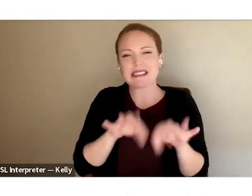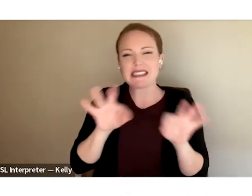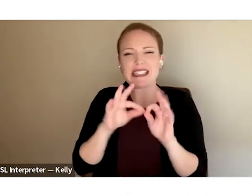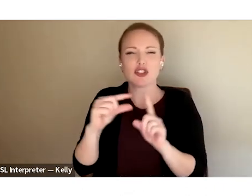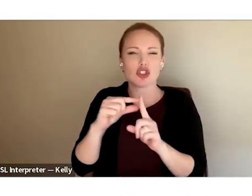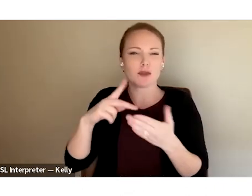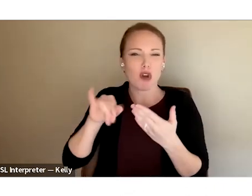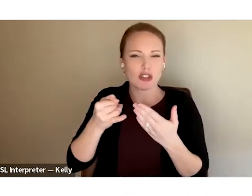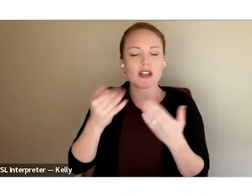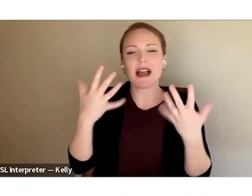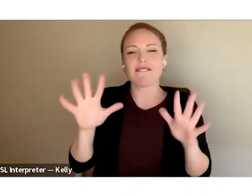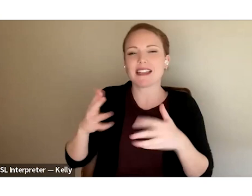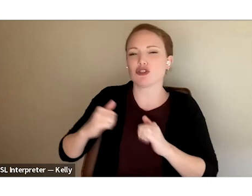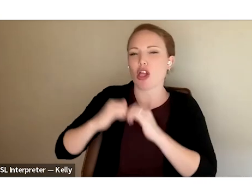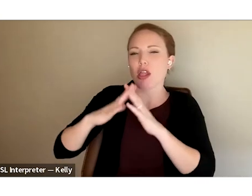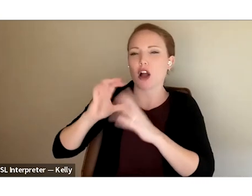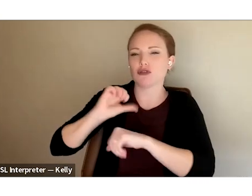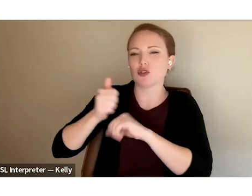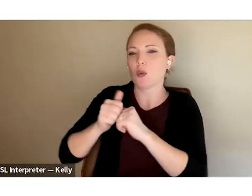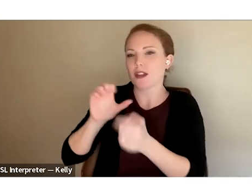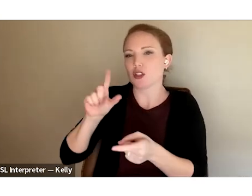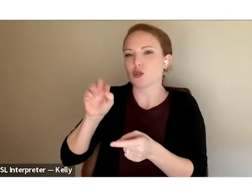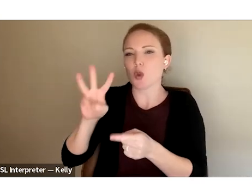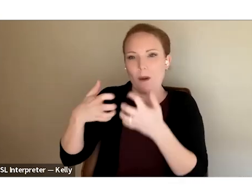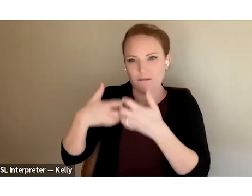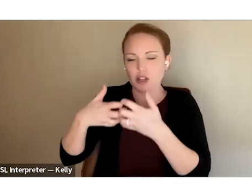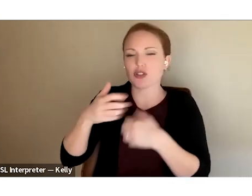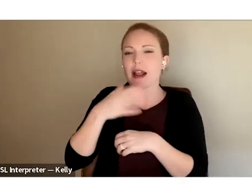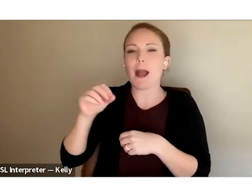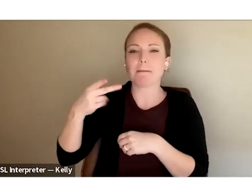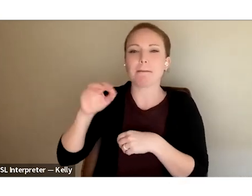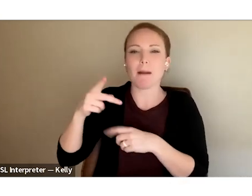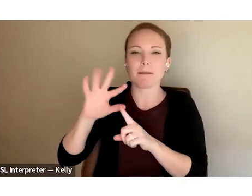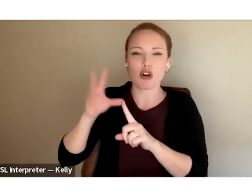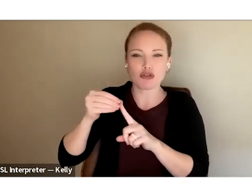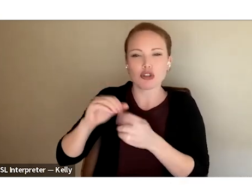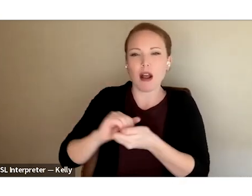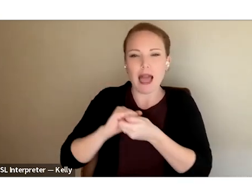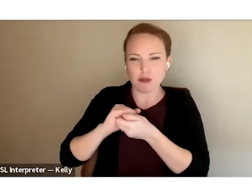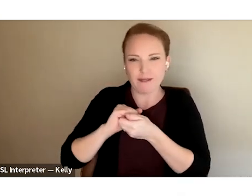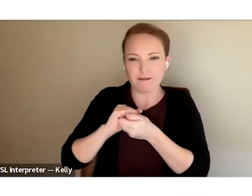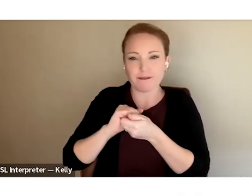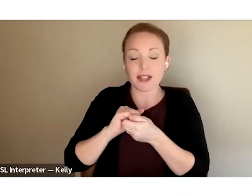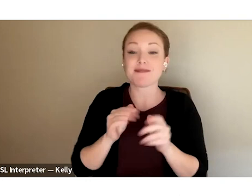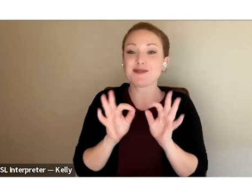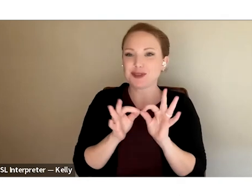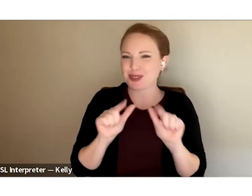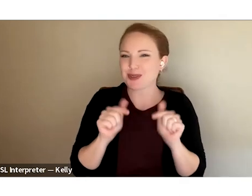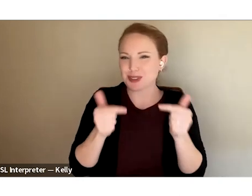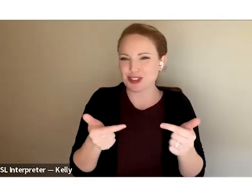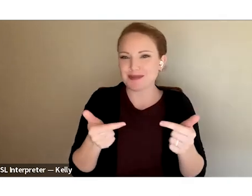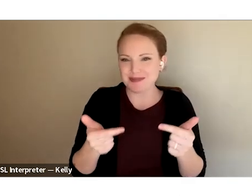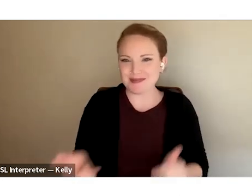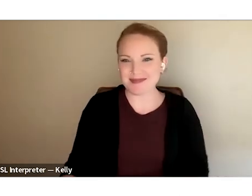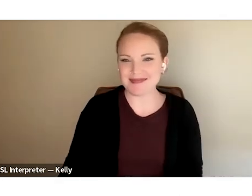that I co-launched with Slow Factory and was funded by Pop Culture Collaborative. So what is the critical mind and